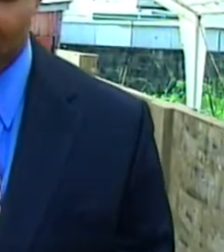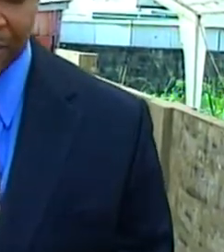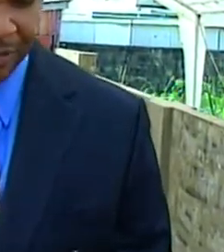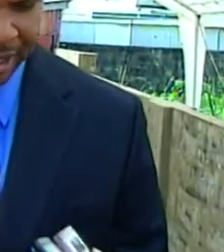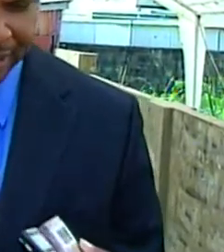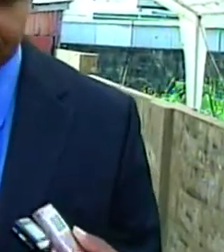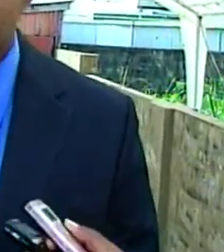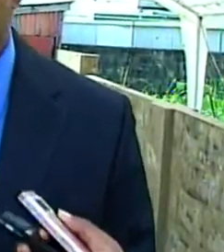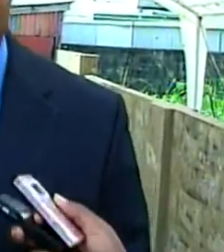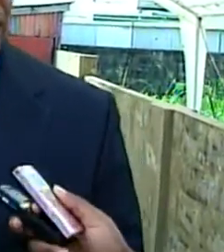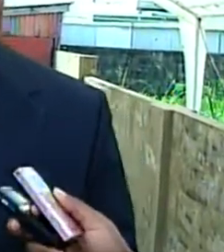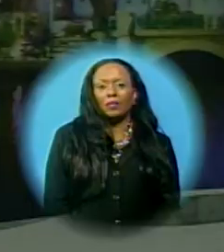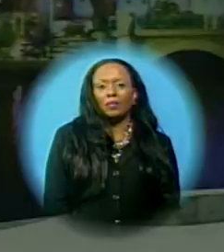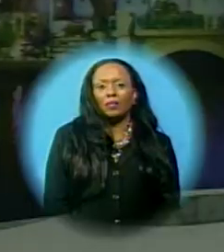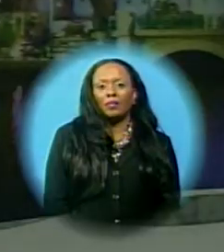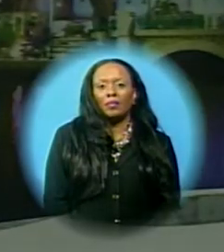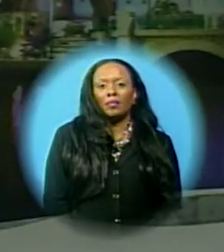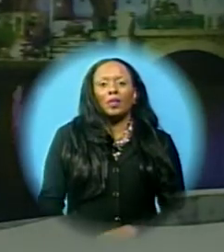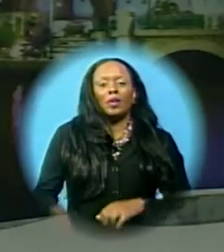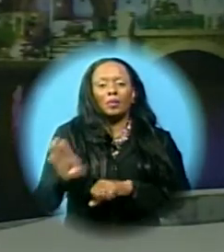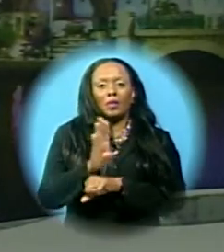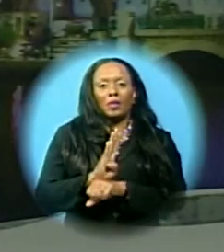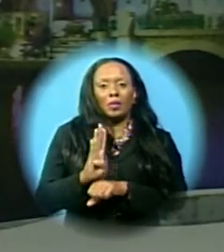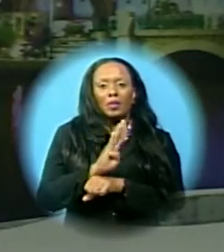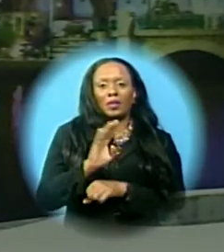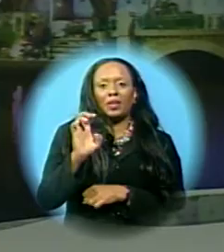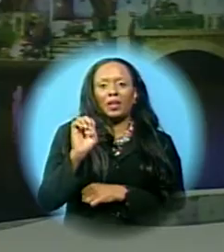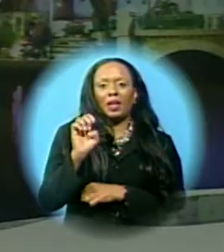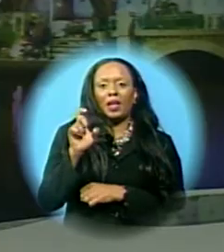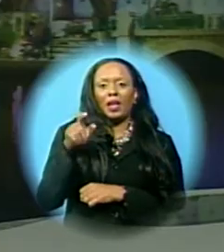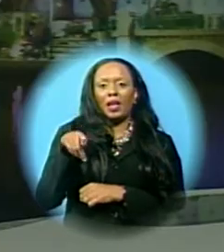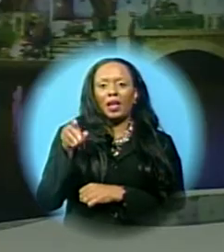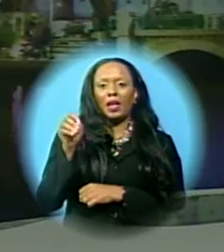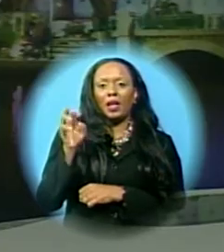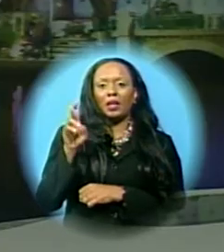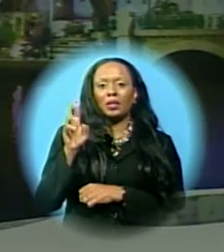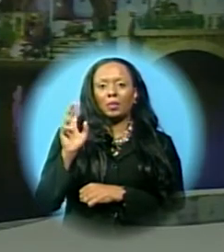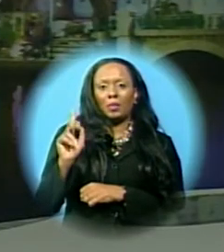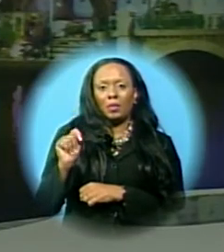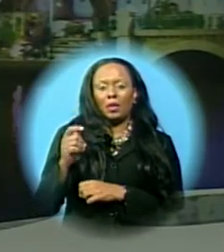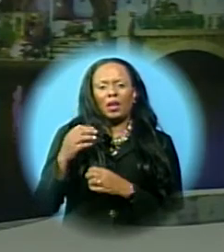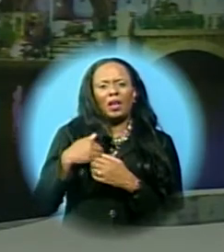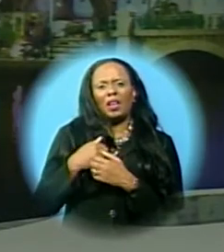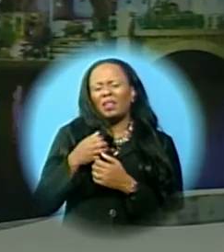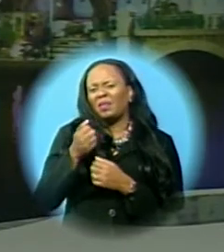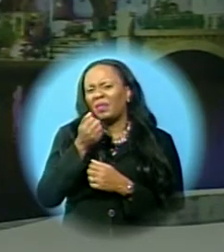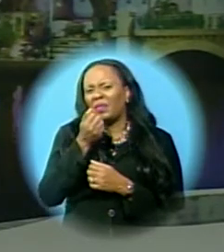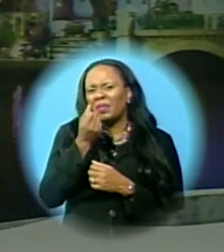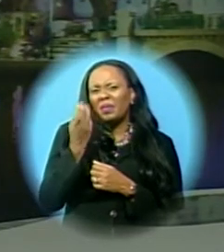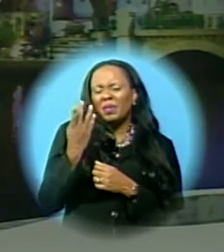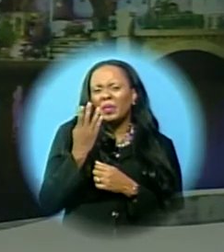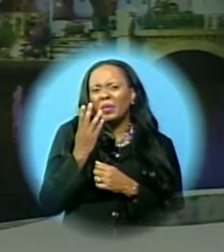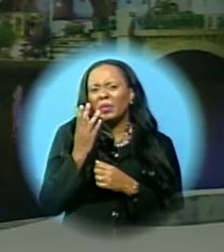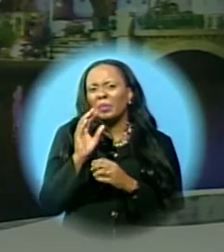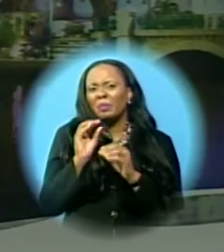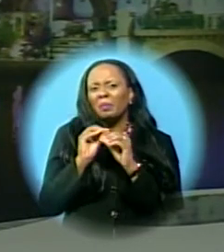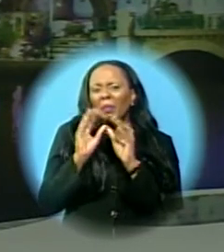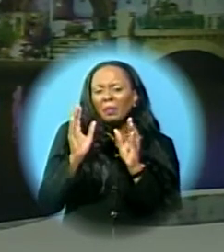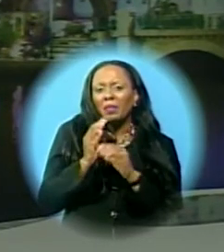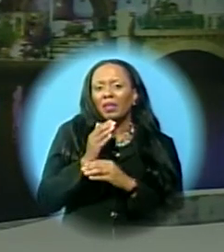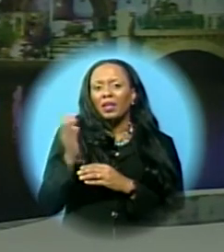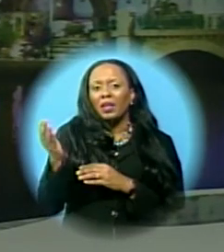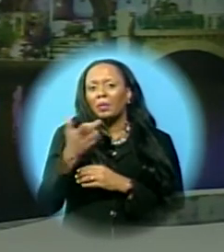2014 filings. Barbados' export sector had very few bright sparks last year as overall exports slumped